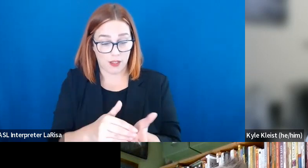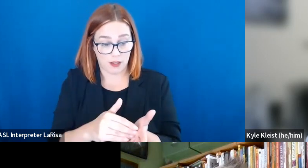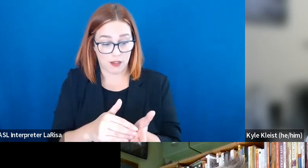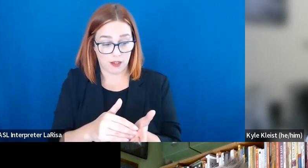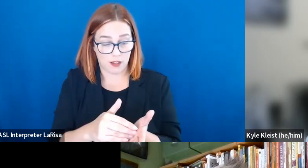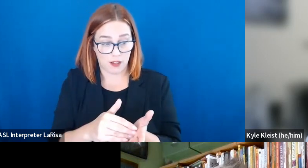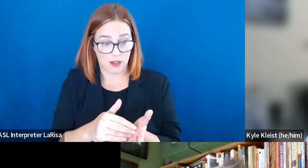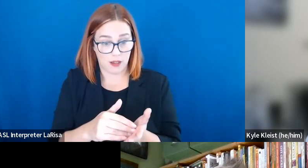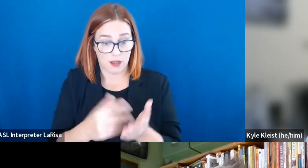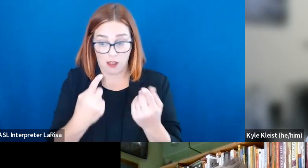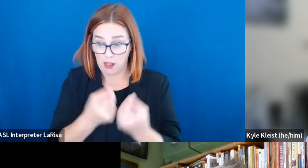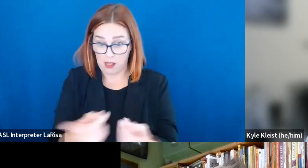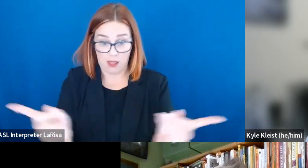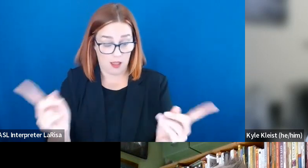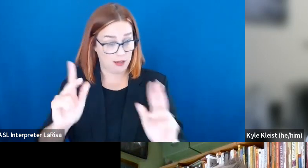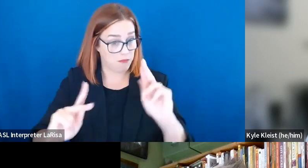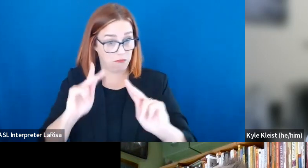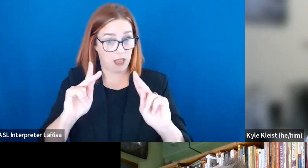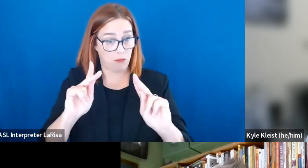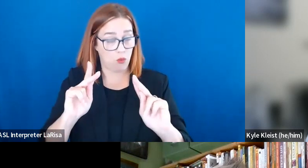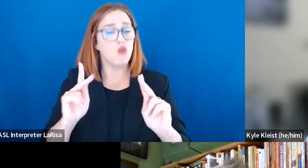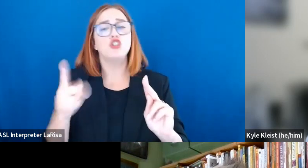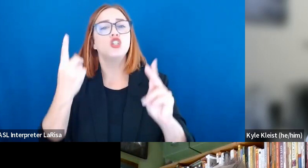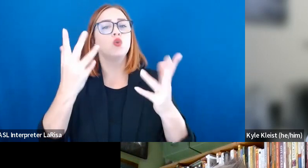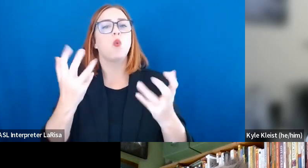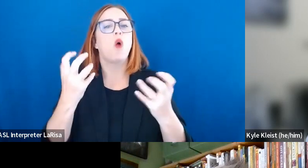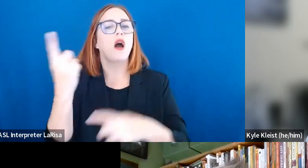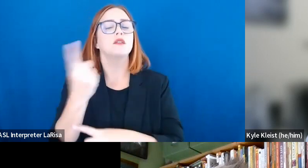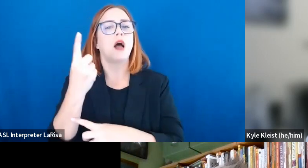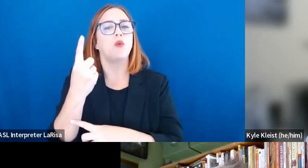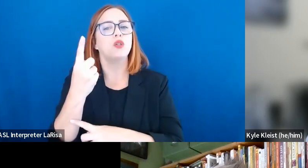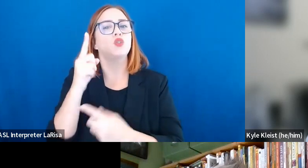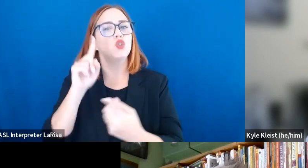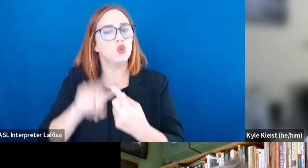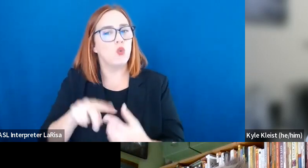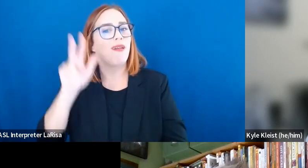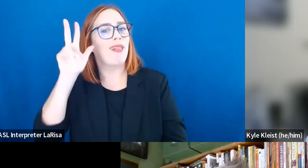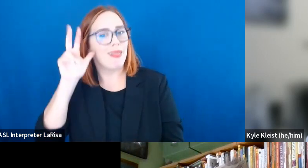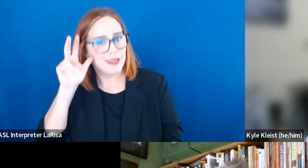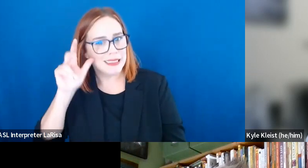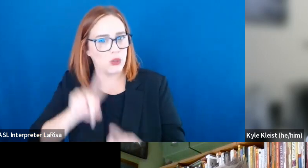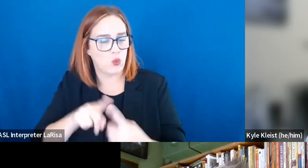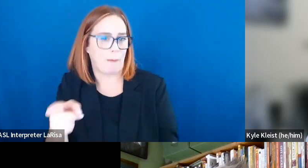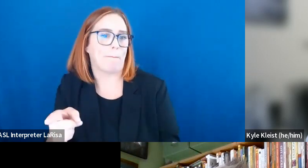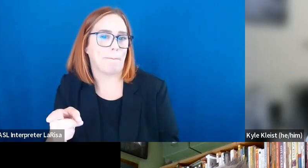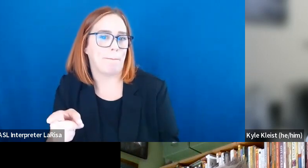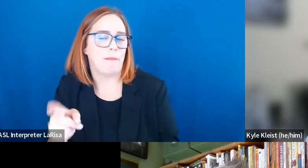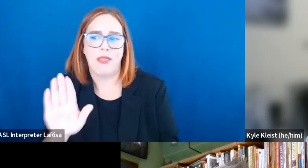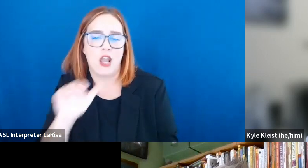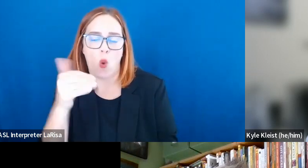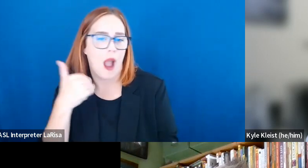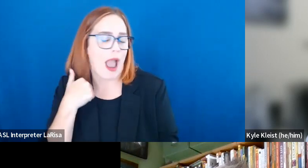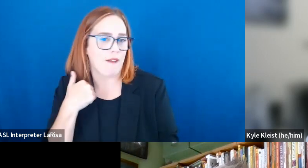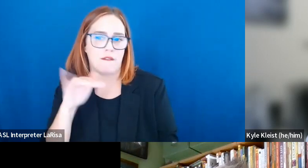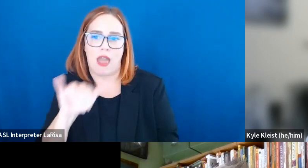all these individuals want to do is just to have someone listen to them, because they don't have that. And we even, in